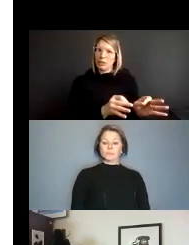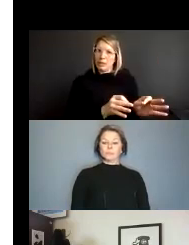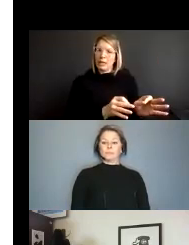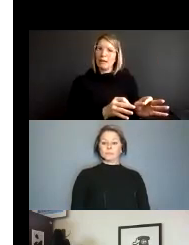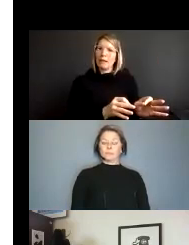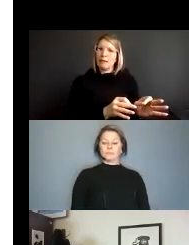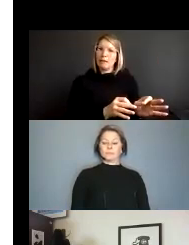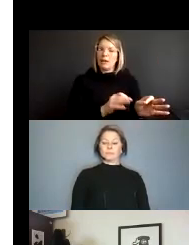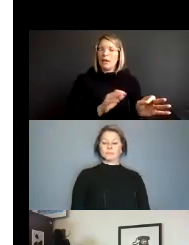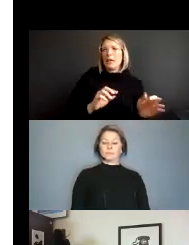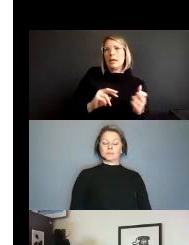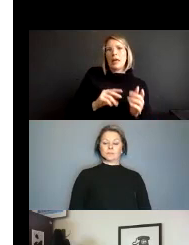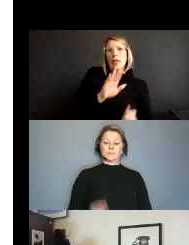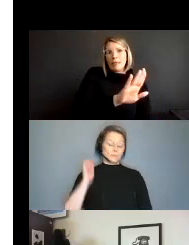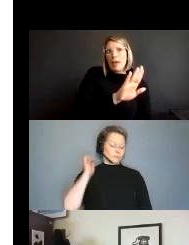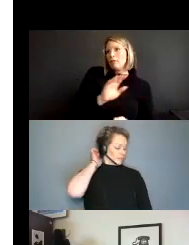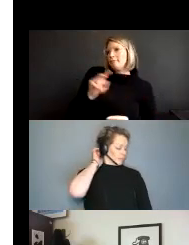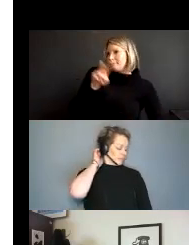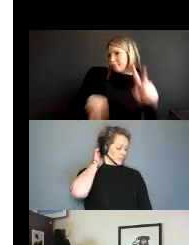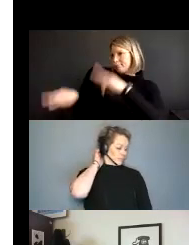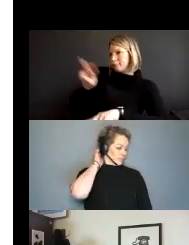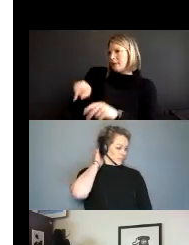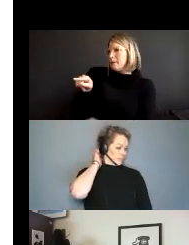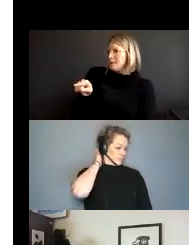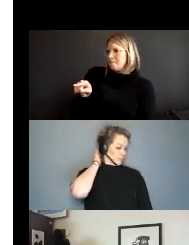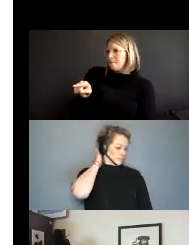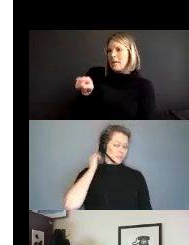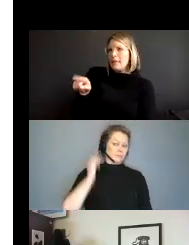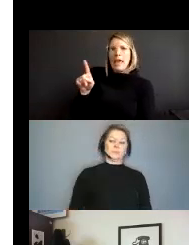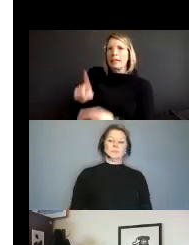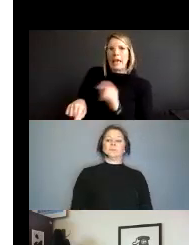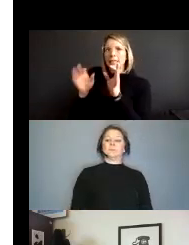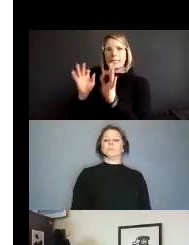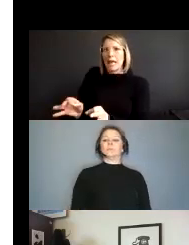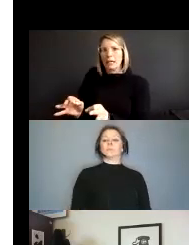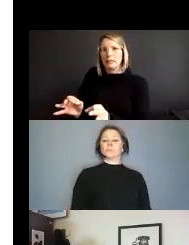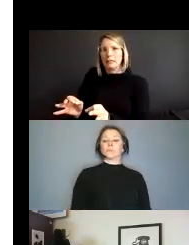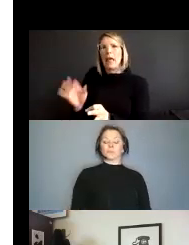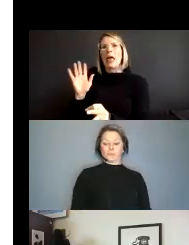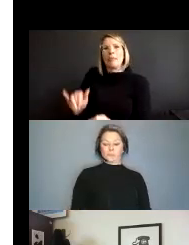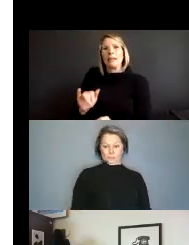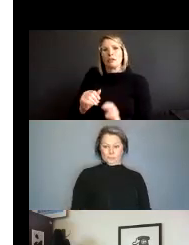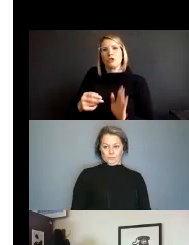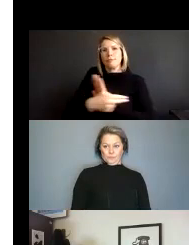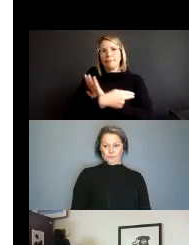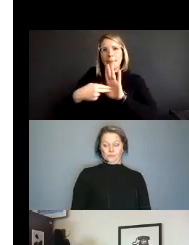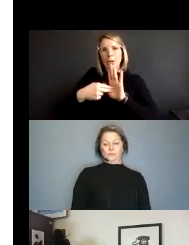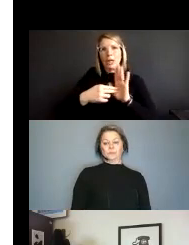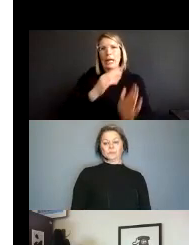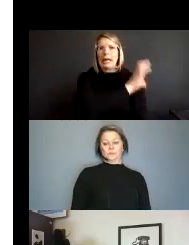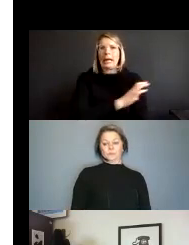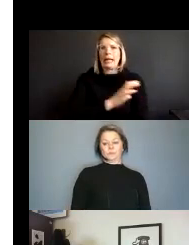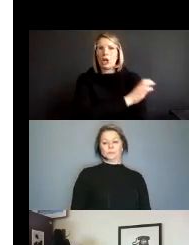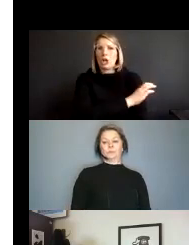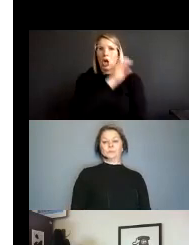be making decision X, whatever the decision is at hand. So that's a clinical opinion. And